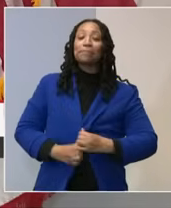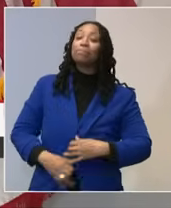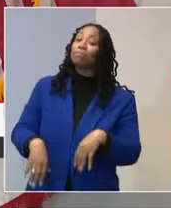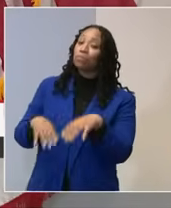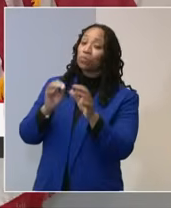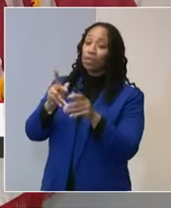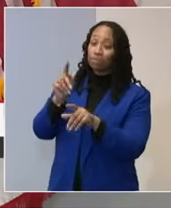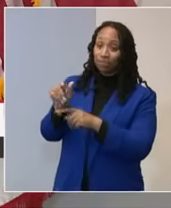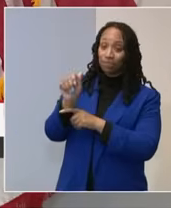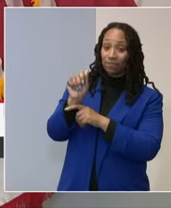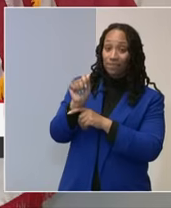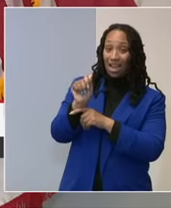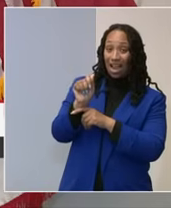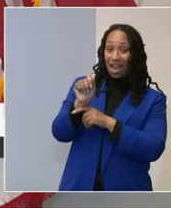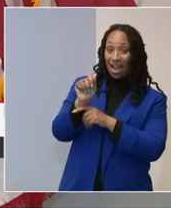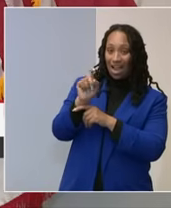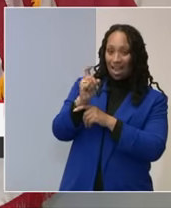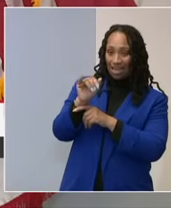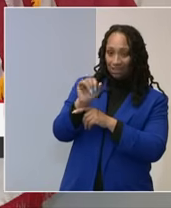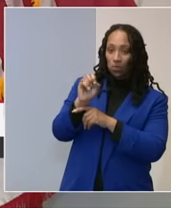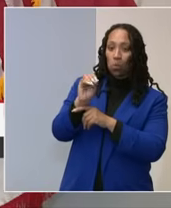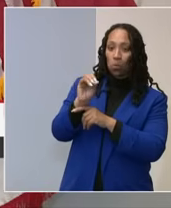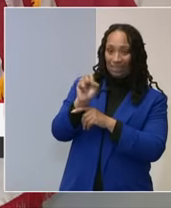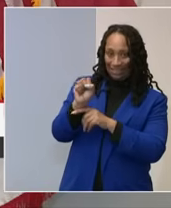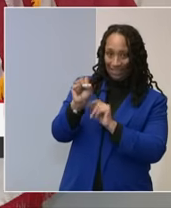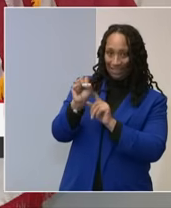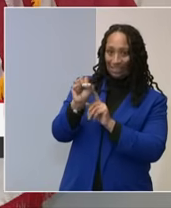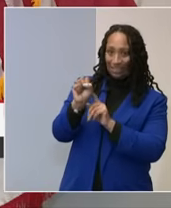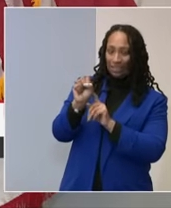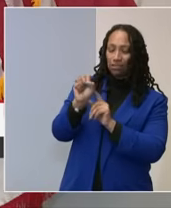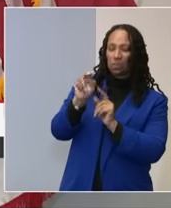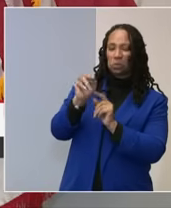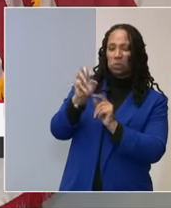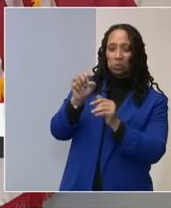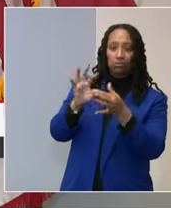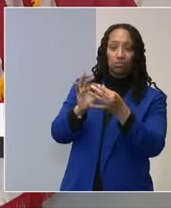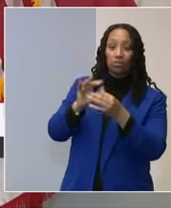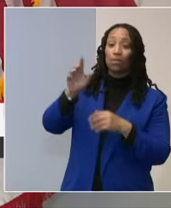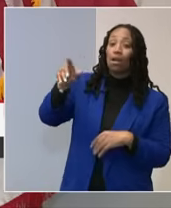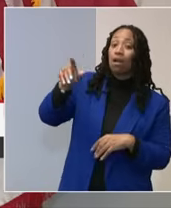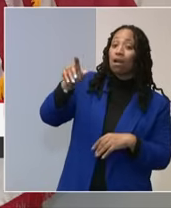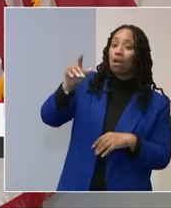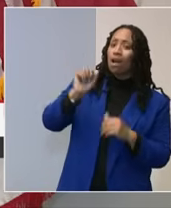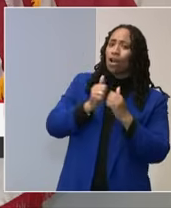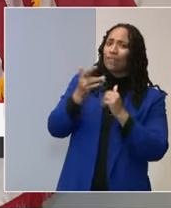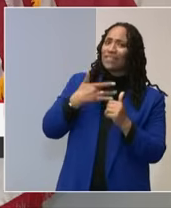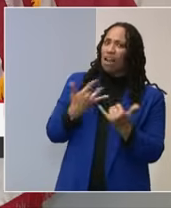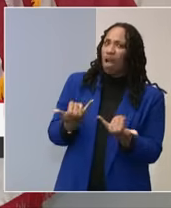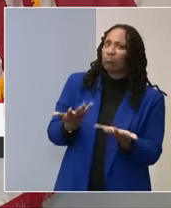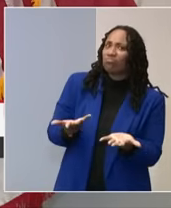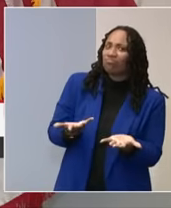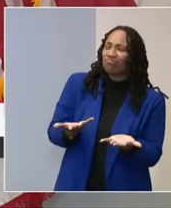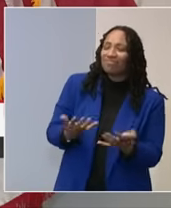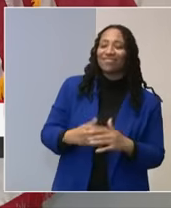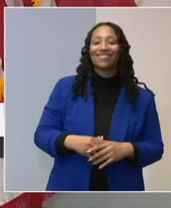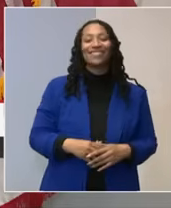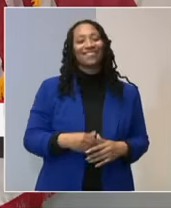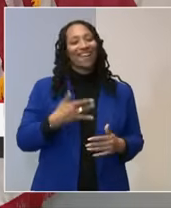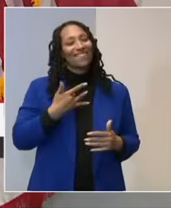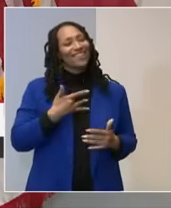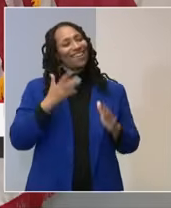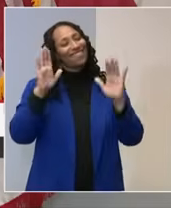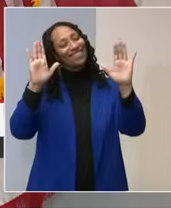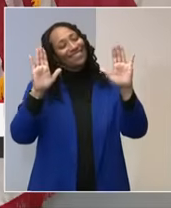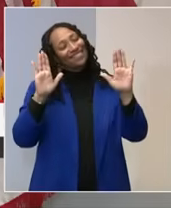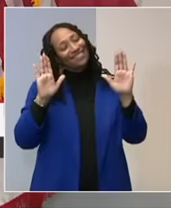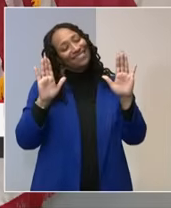that a lot of people are waiting. Do you feel at peace? How do you feel today? I feel fantastic. Listen, it's hard to walk away